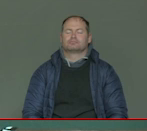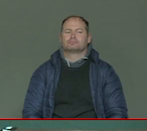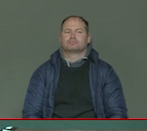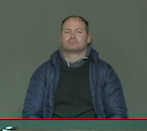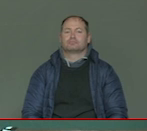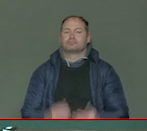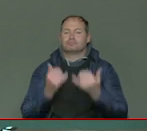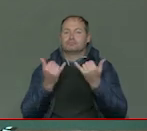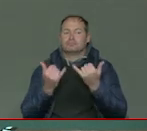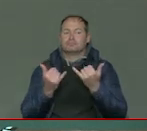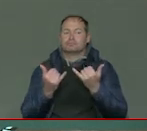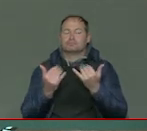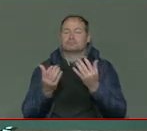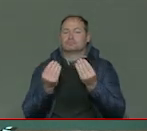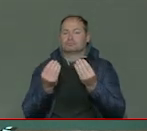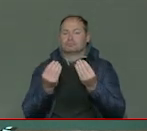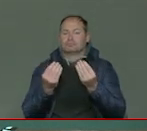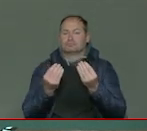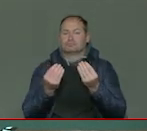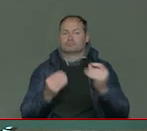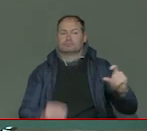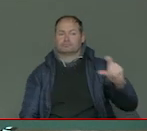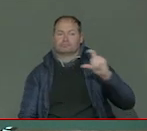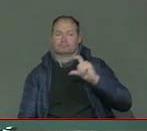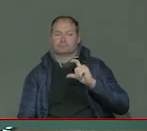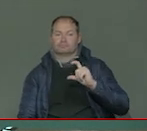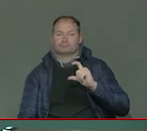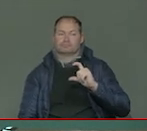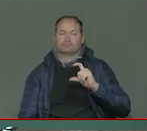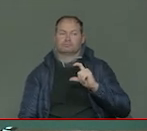now we will have our total receipts, which is